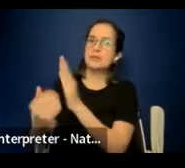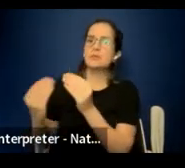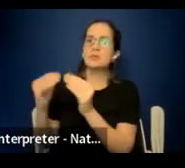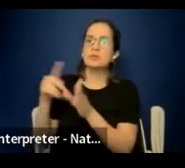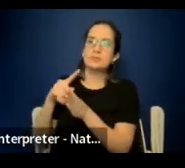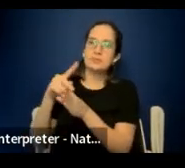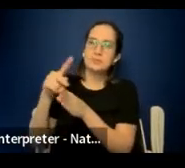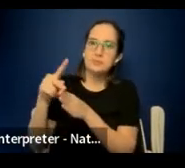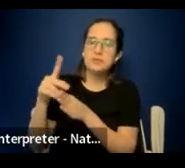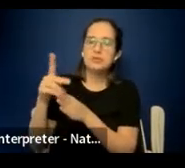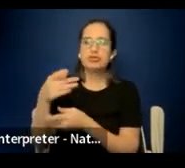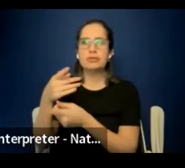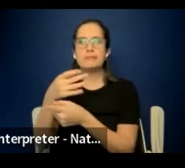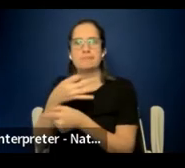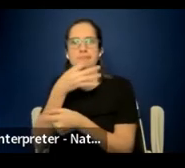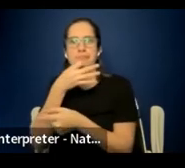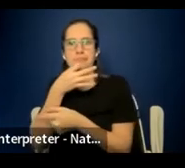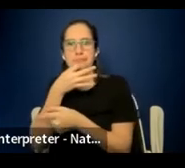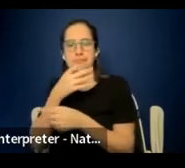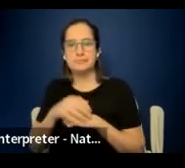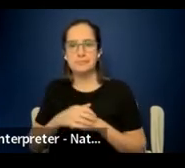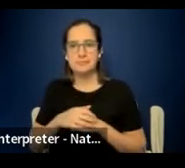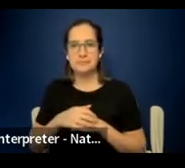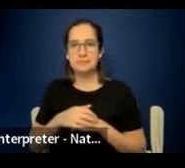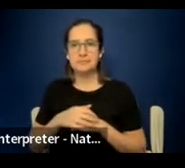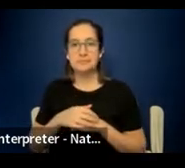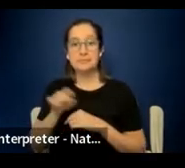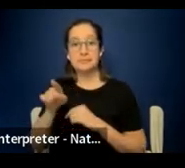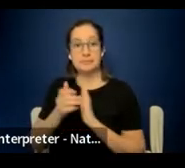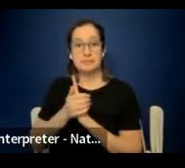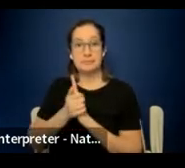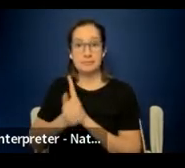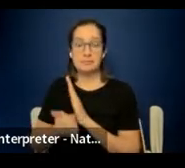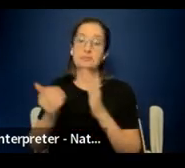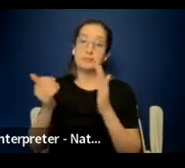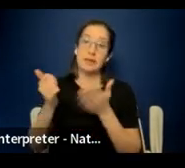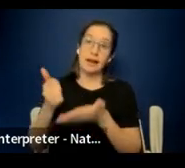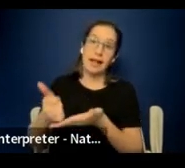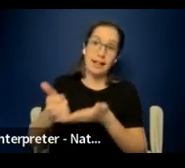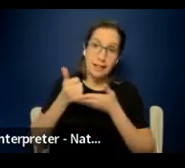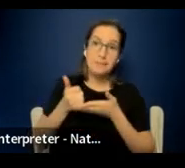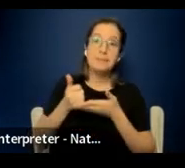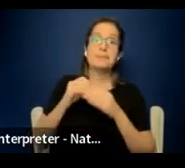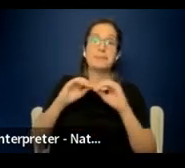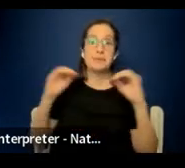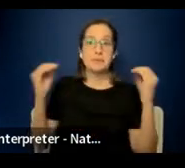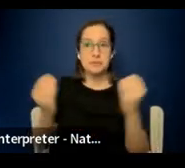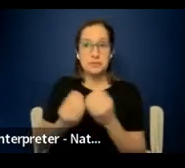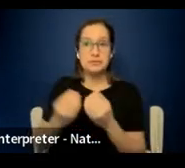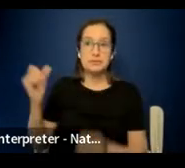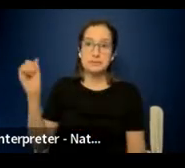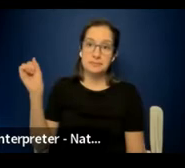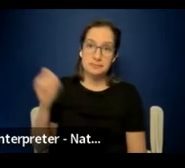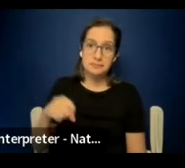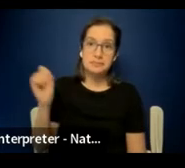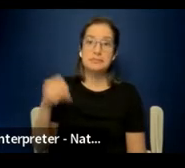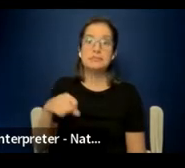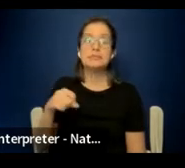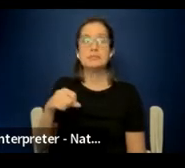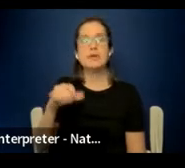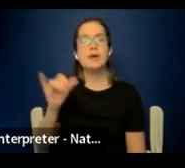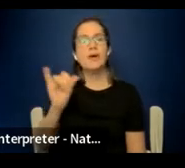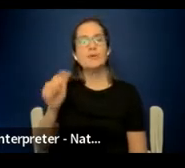your organization. These can often generate a lot of value for the organization, and they can also bring a lot of satisfaction